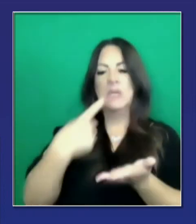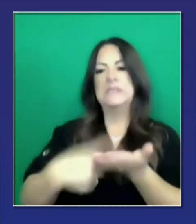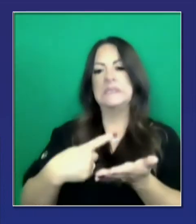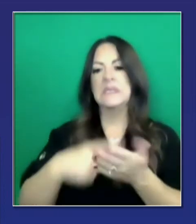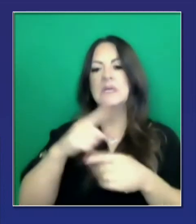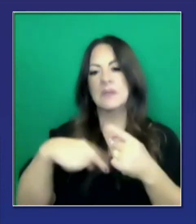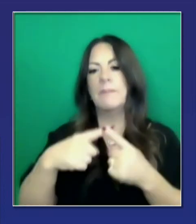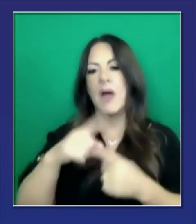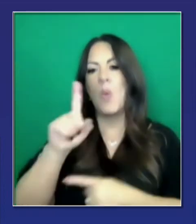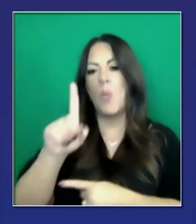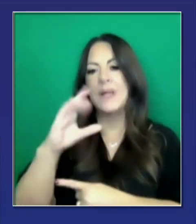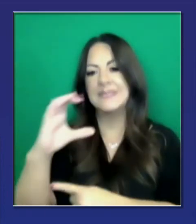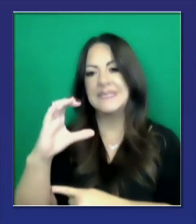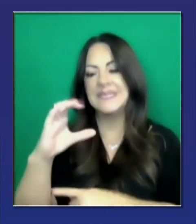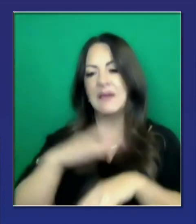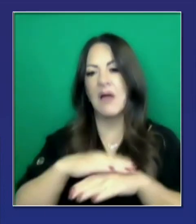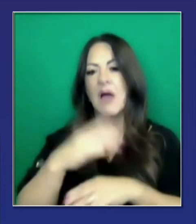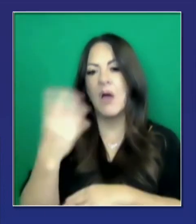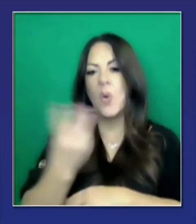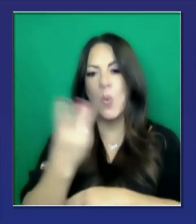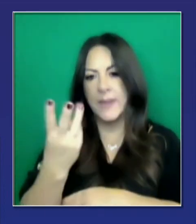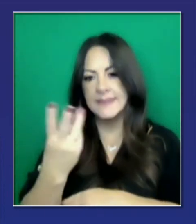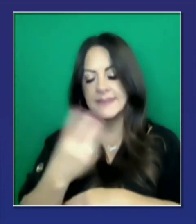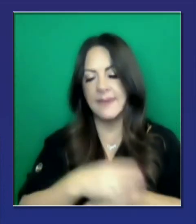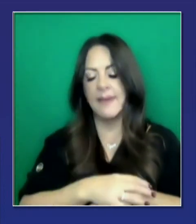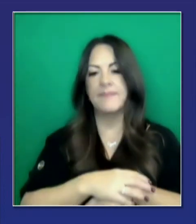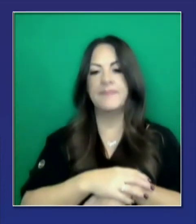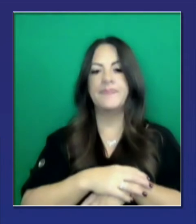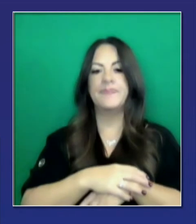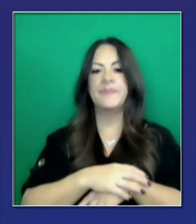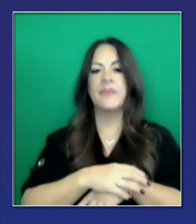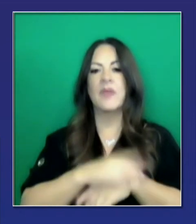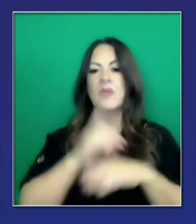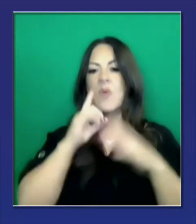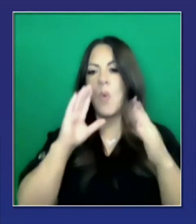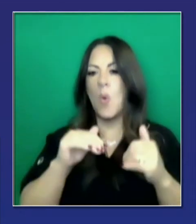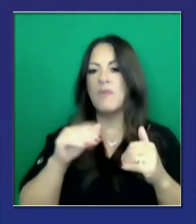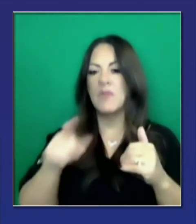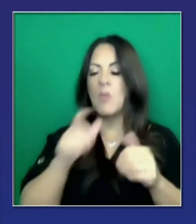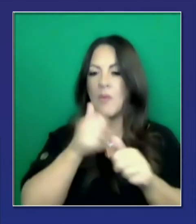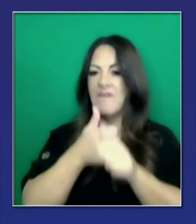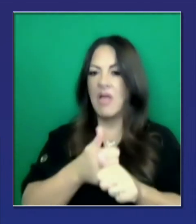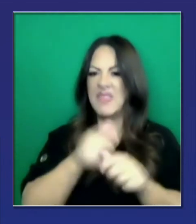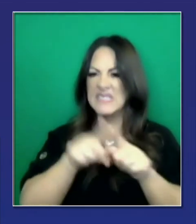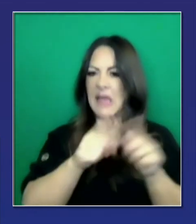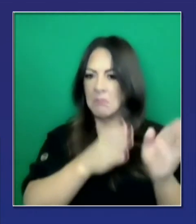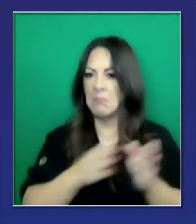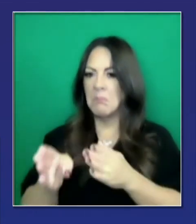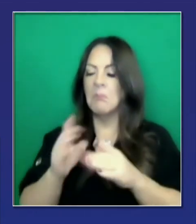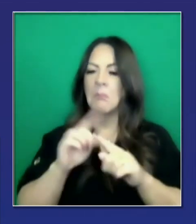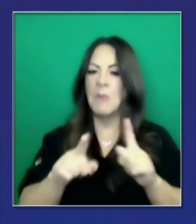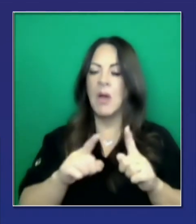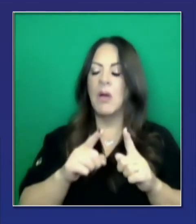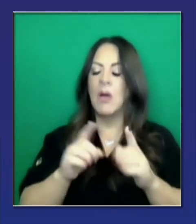early as Wednesday, unless there's some deviation from the current schedule. But